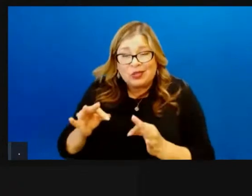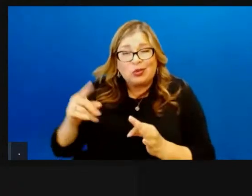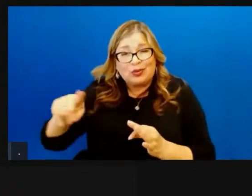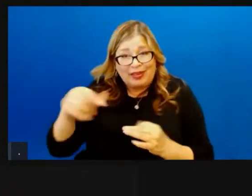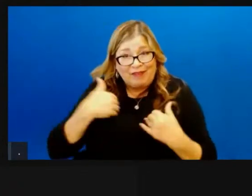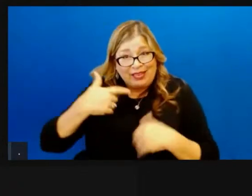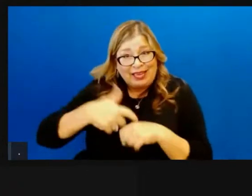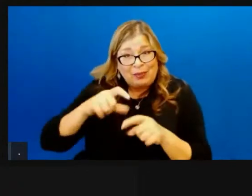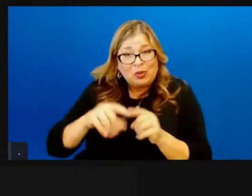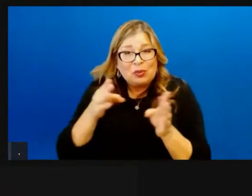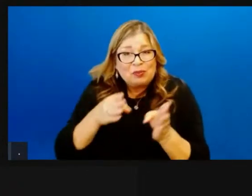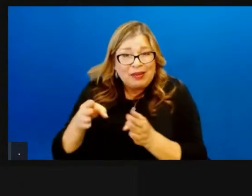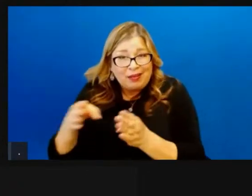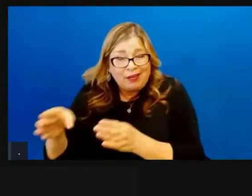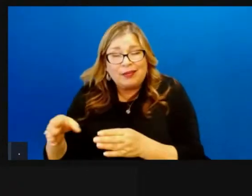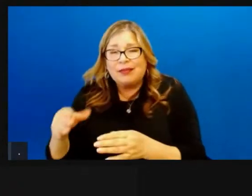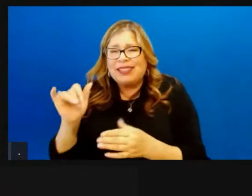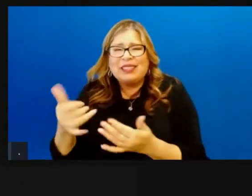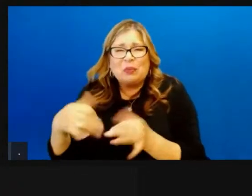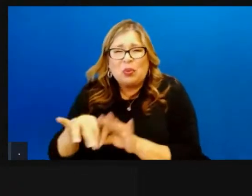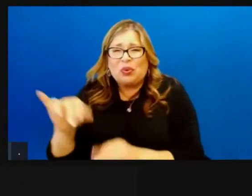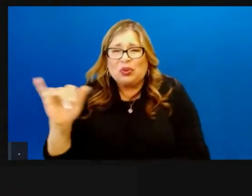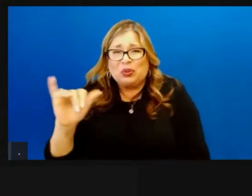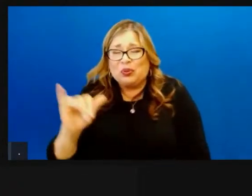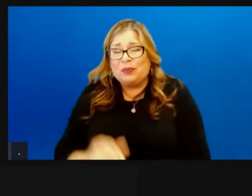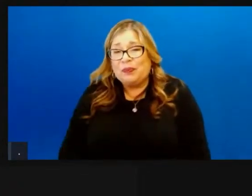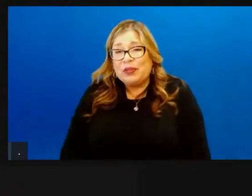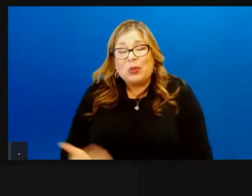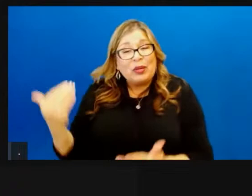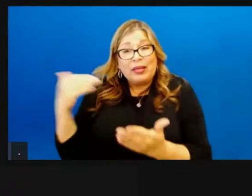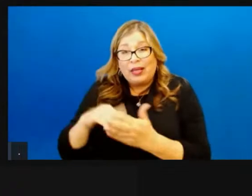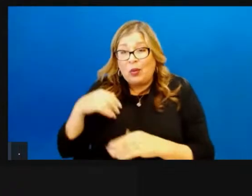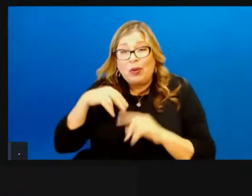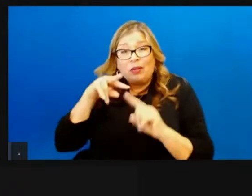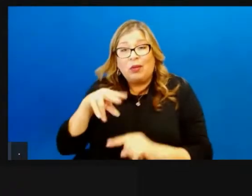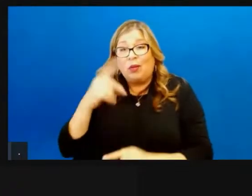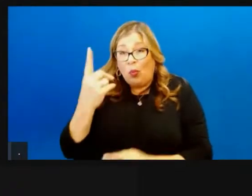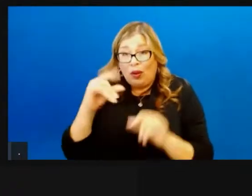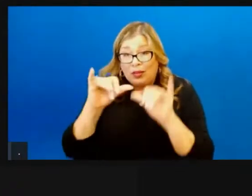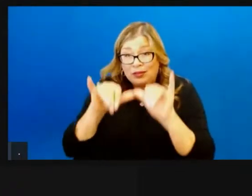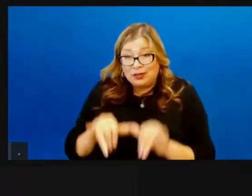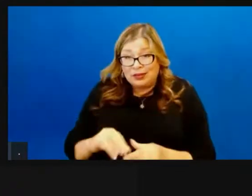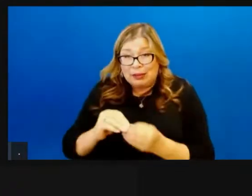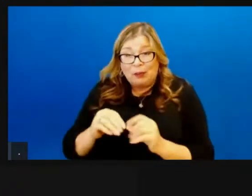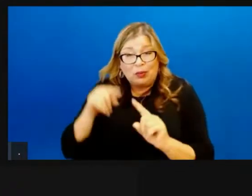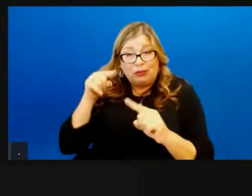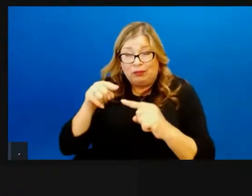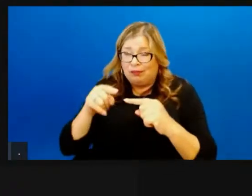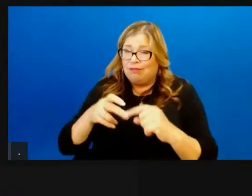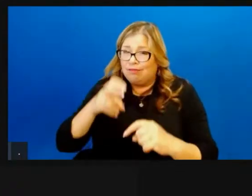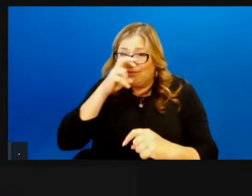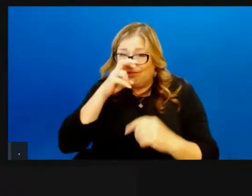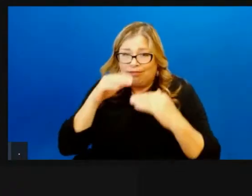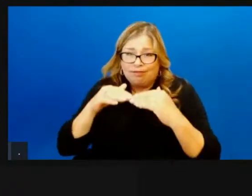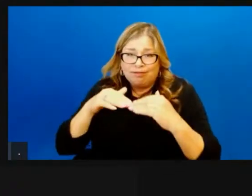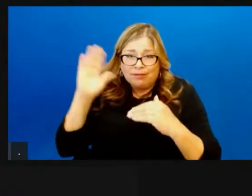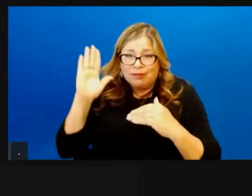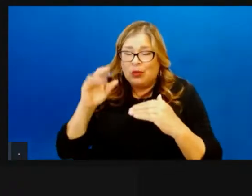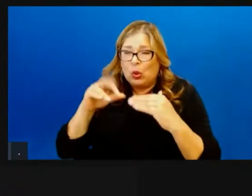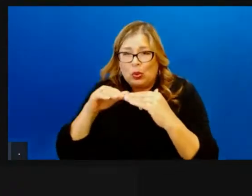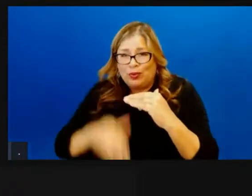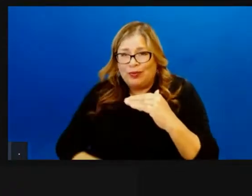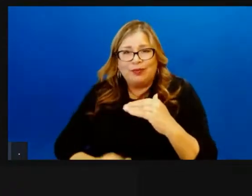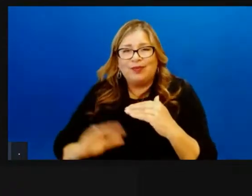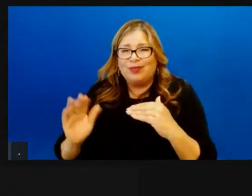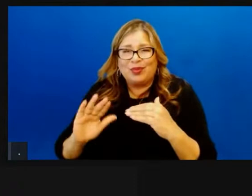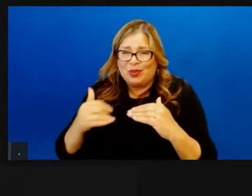not leaning towards one single point or even a firm cutoff point, I think has been important for us throughout. We, of course,